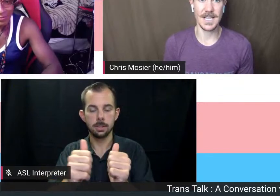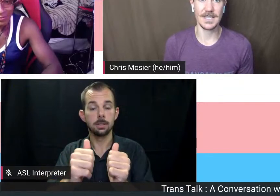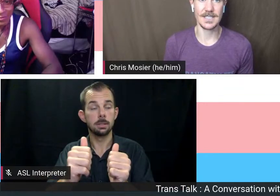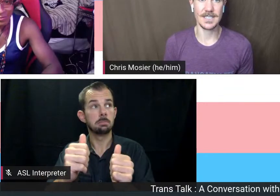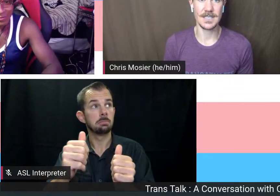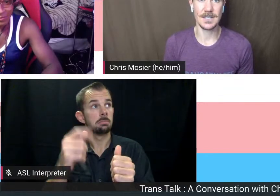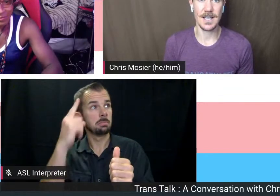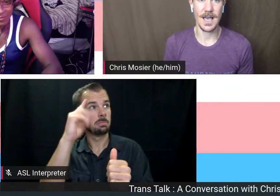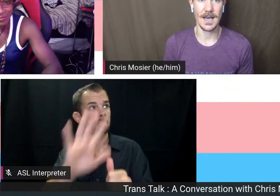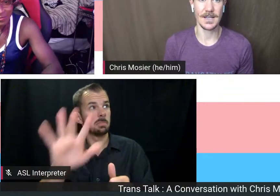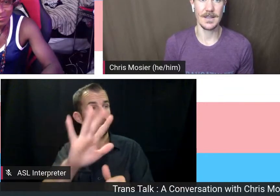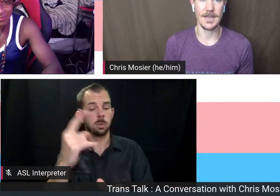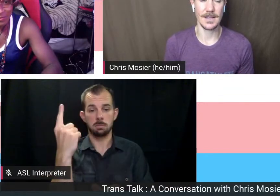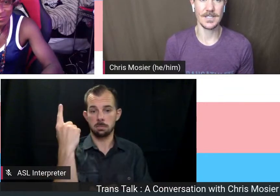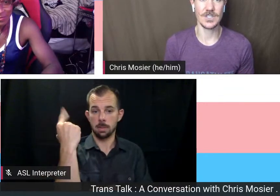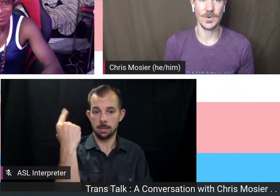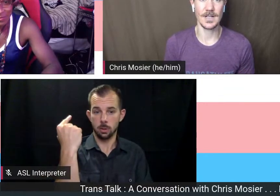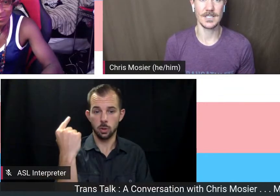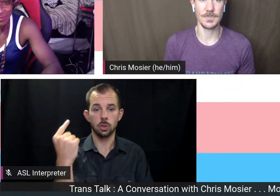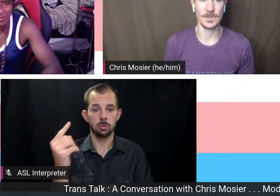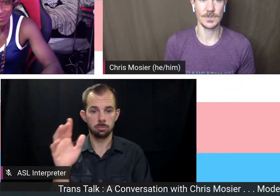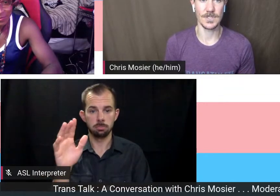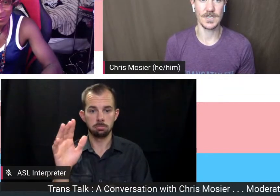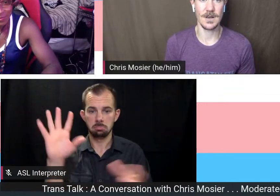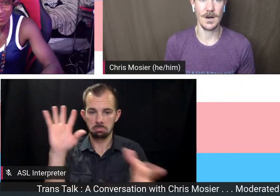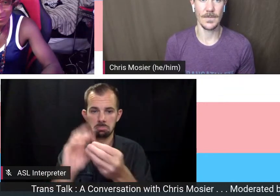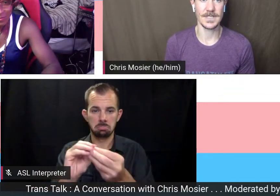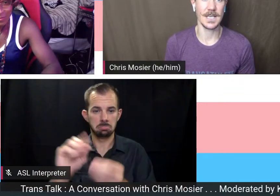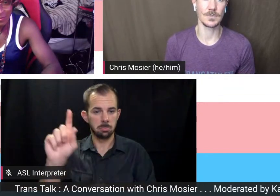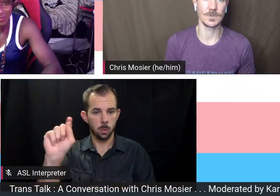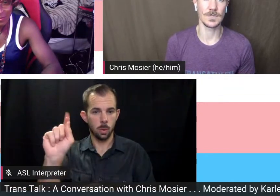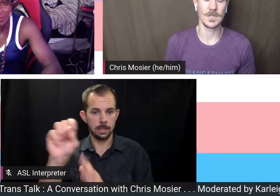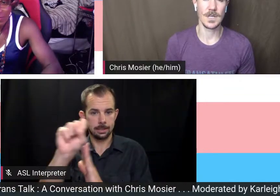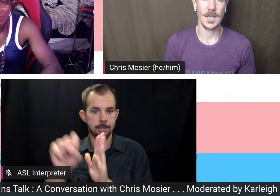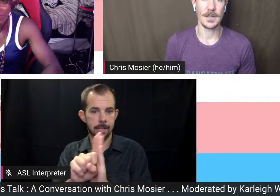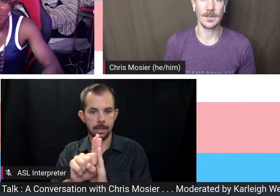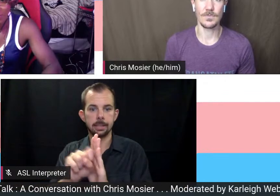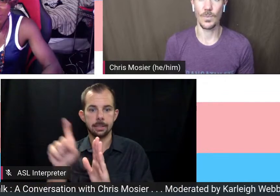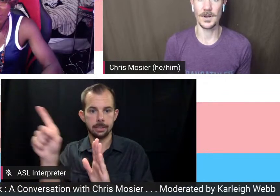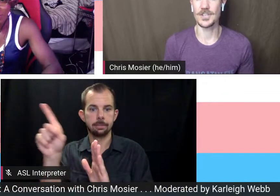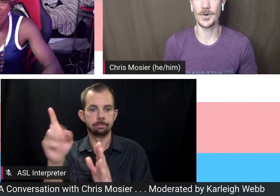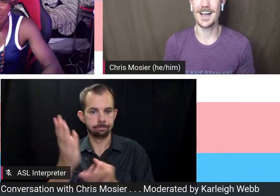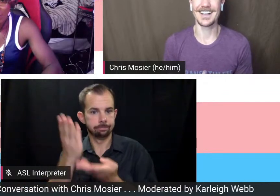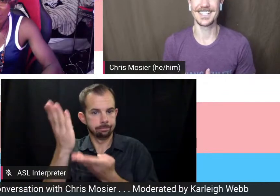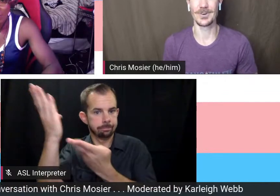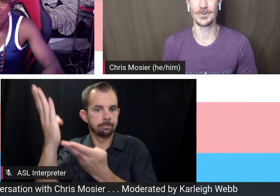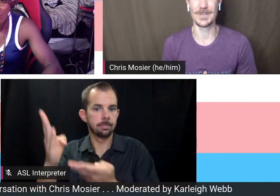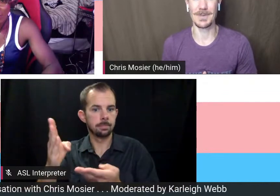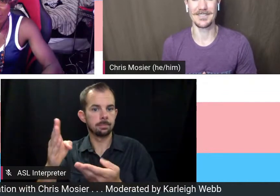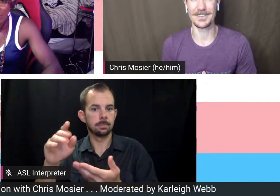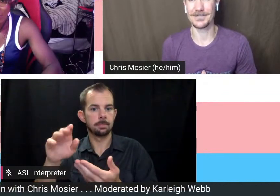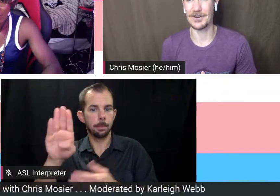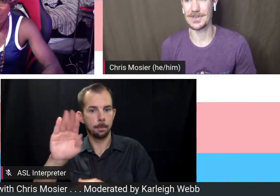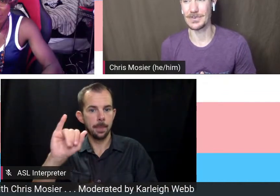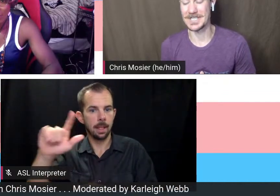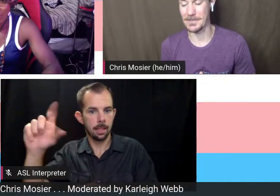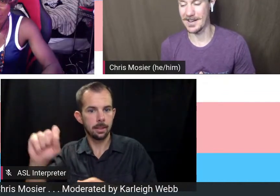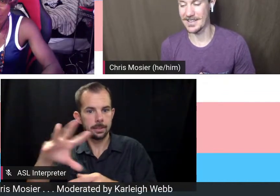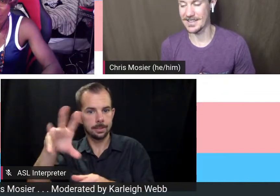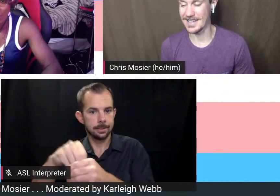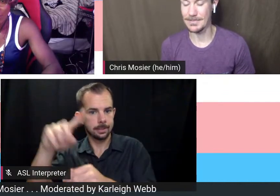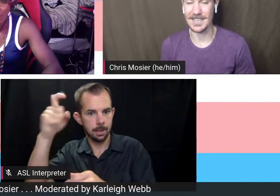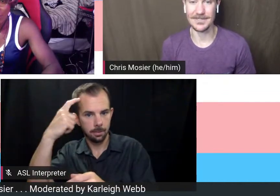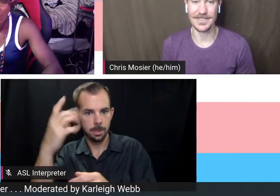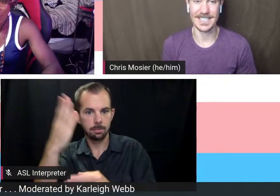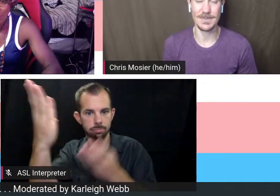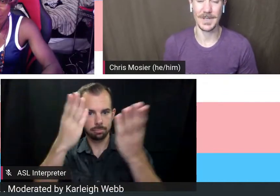plus states had anti-trans bills on the table. And I said the only benefit of COVID was